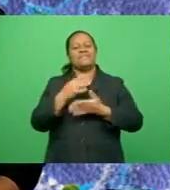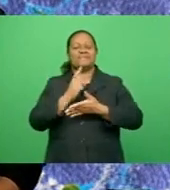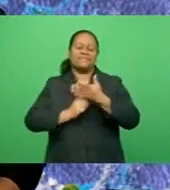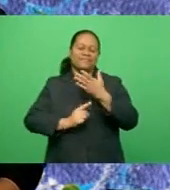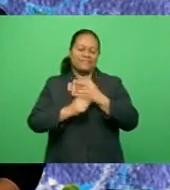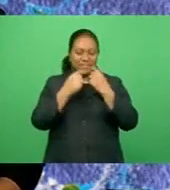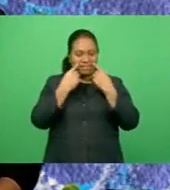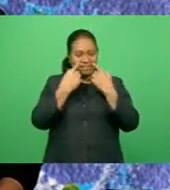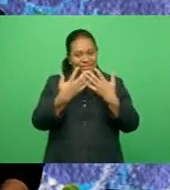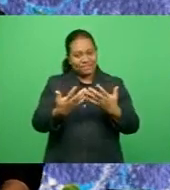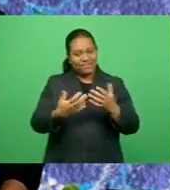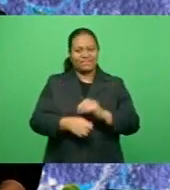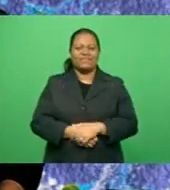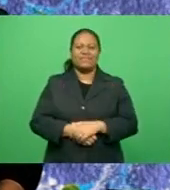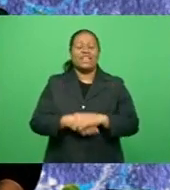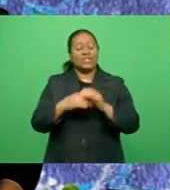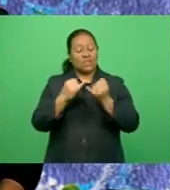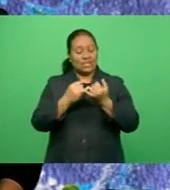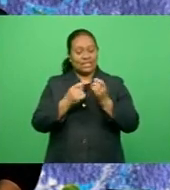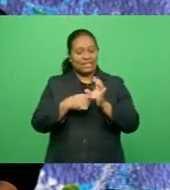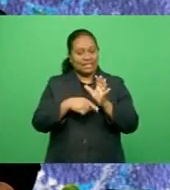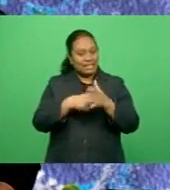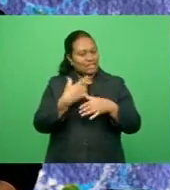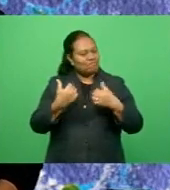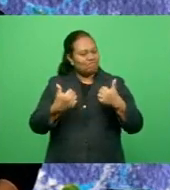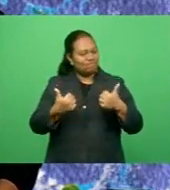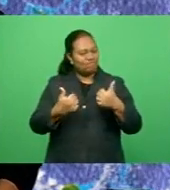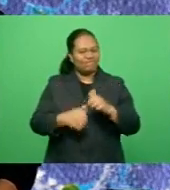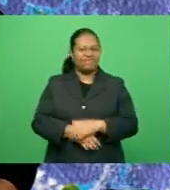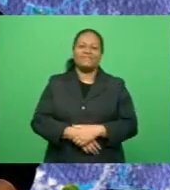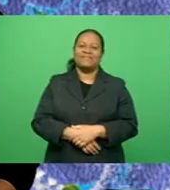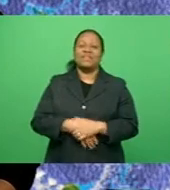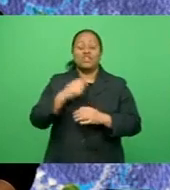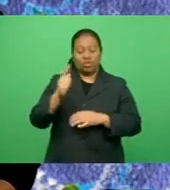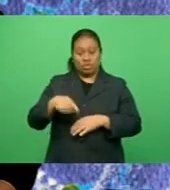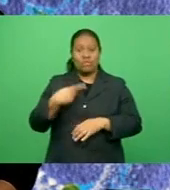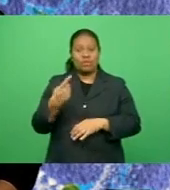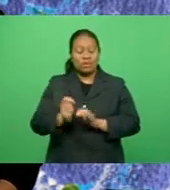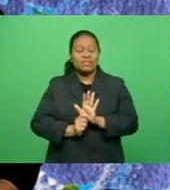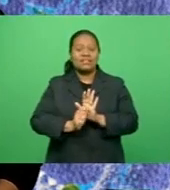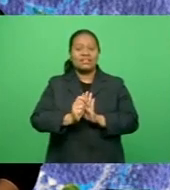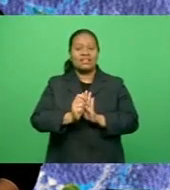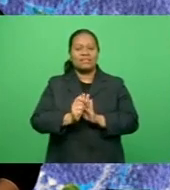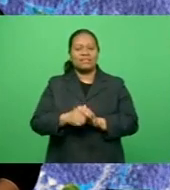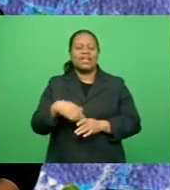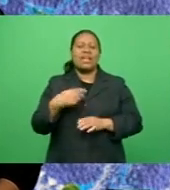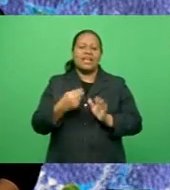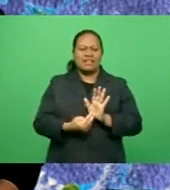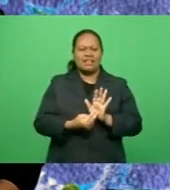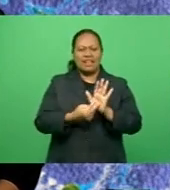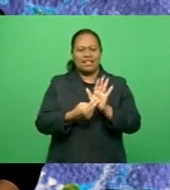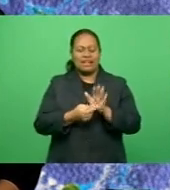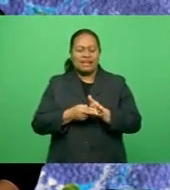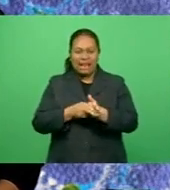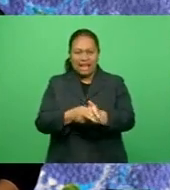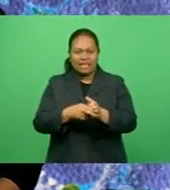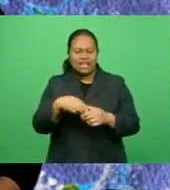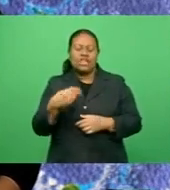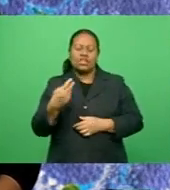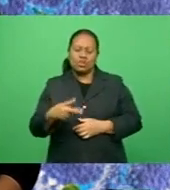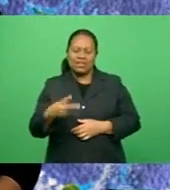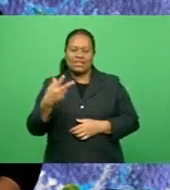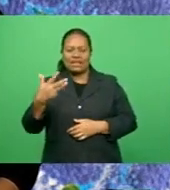go. Looks like our Saturday is sorted. Tomorrow's temps, Nandi will have dual digits at 29